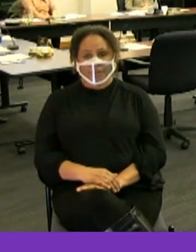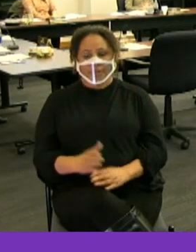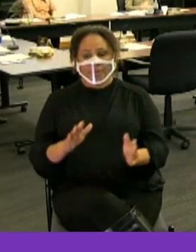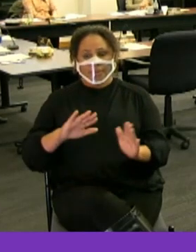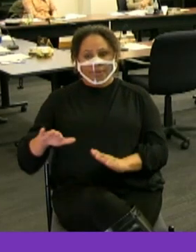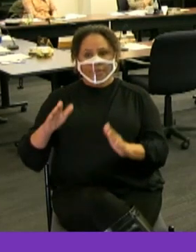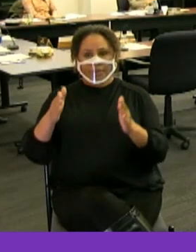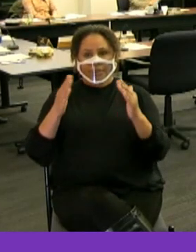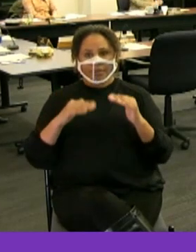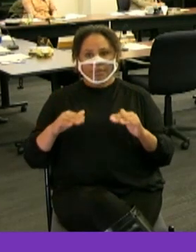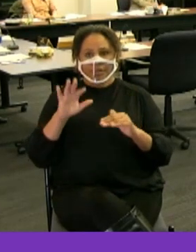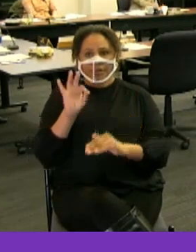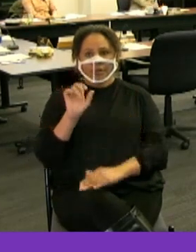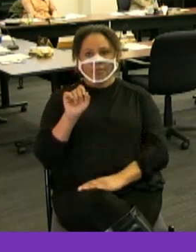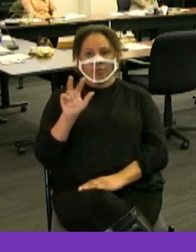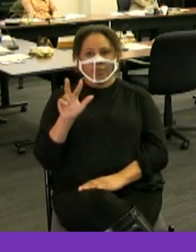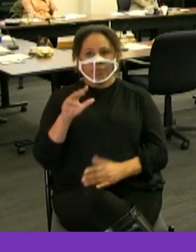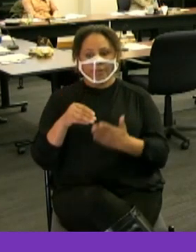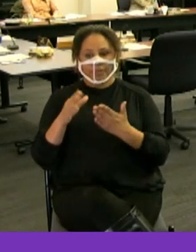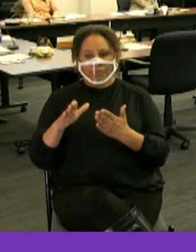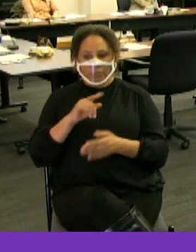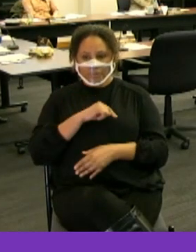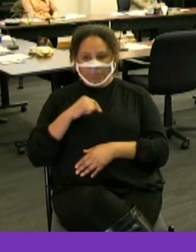9.3 Student Trustees Report.